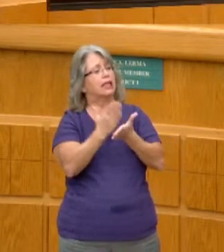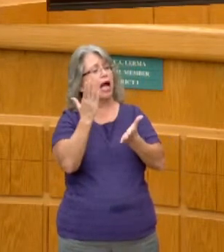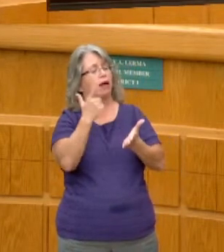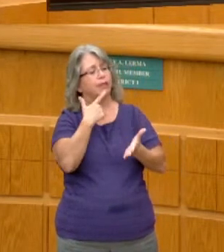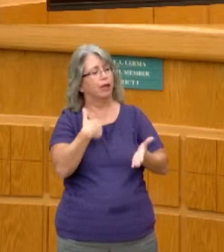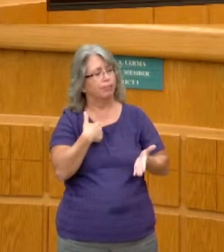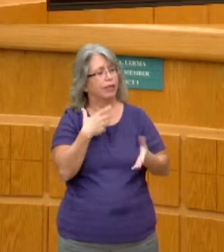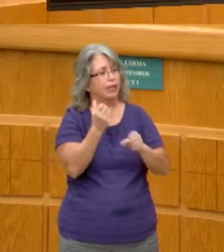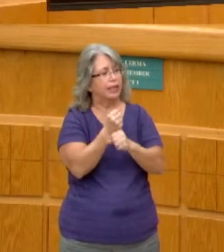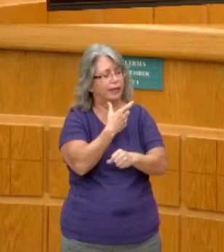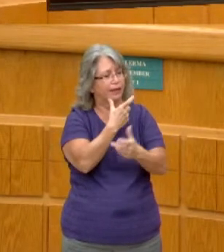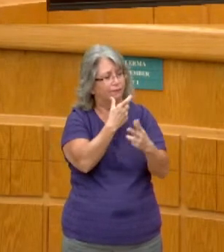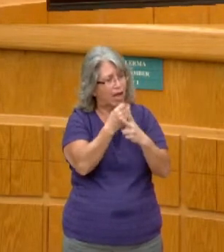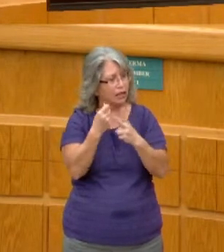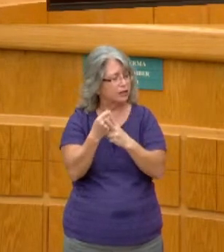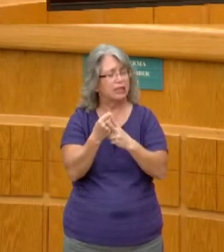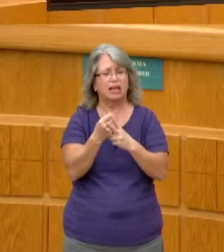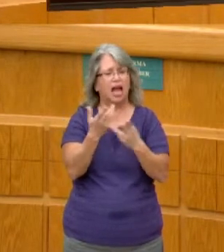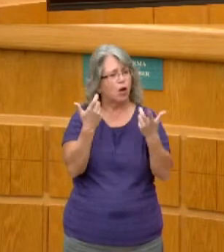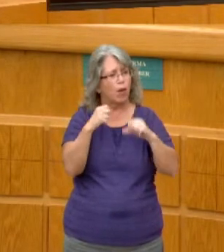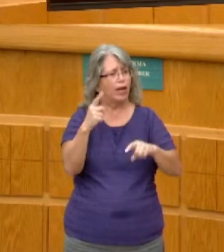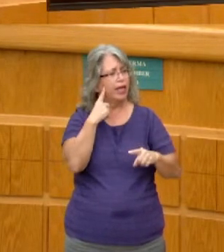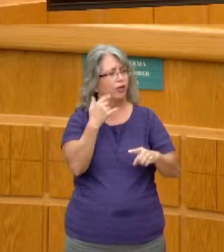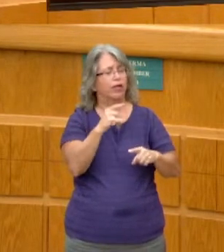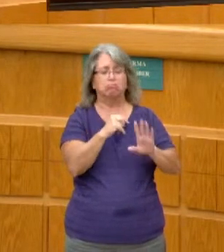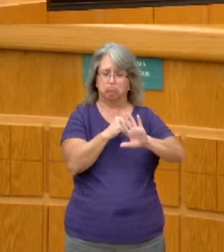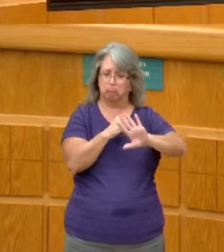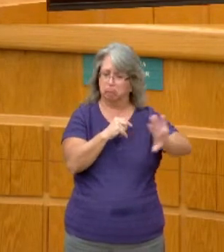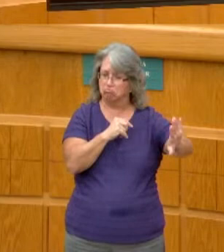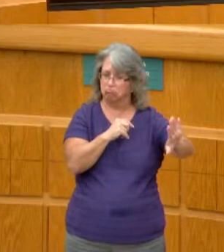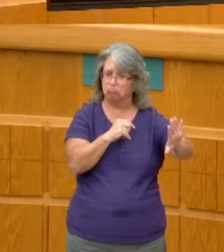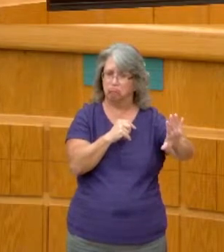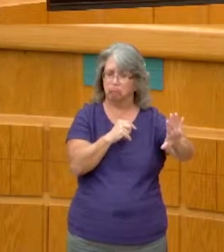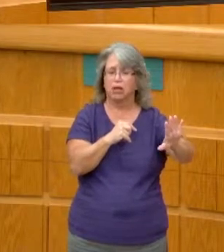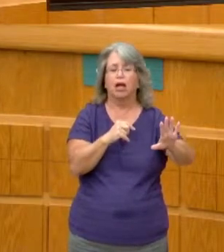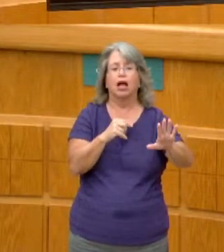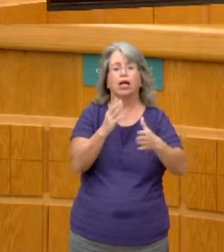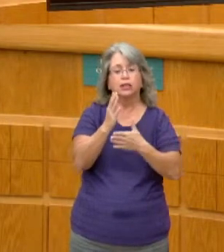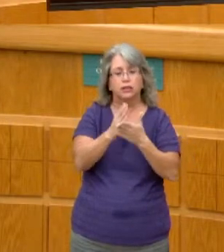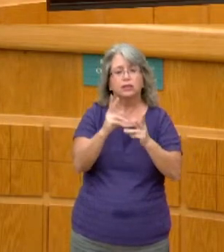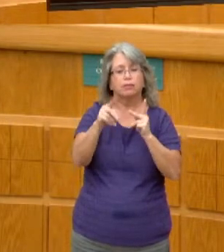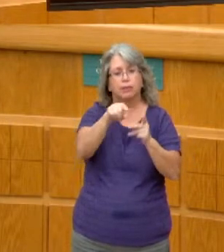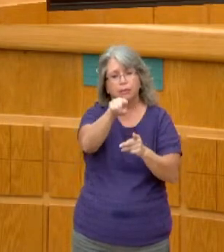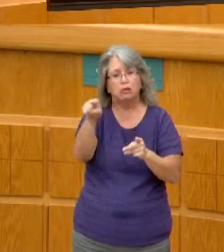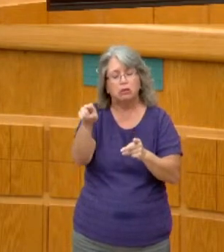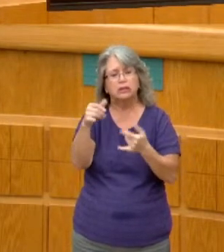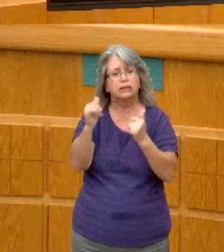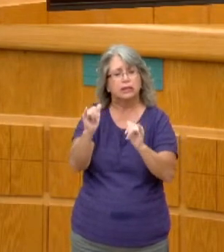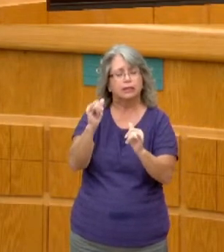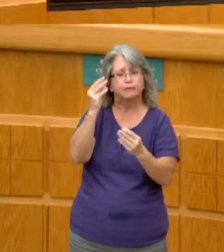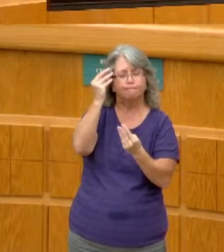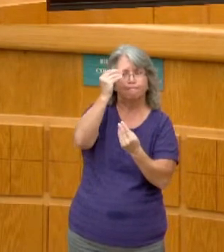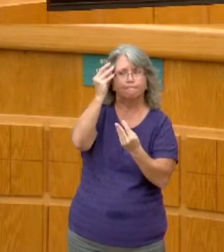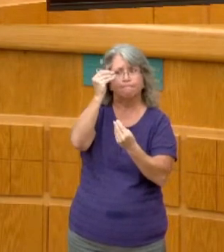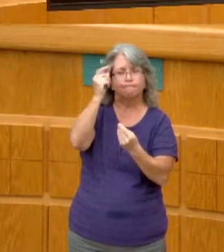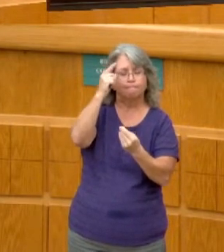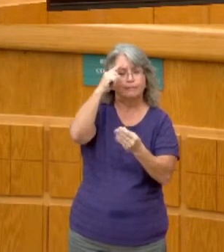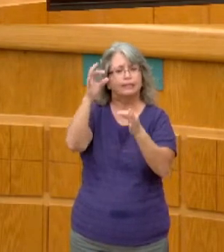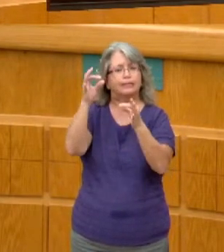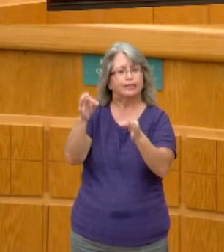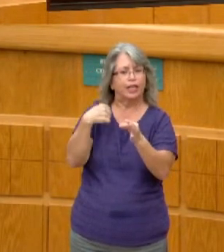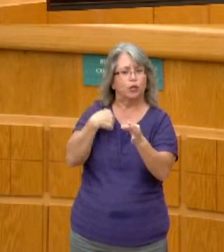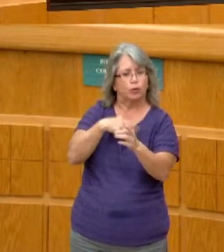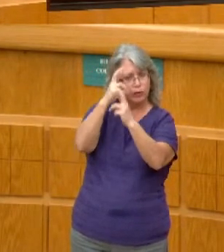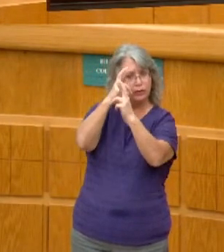anymore. That's okay. There are people that still want to get the vaccine. There are people that are still making decisions. We have to respect them